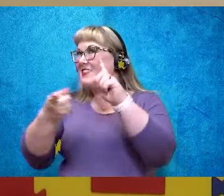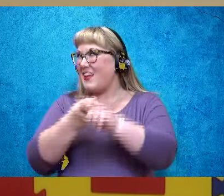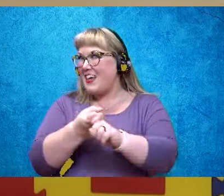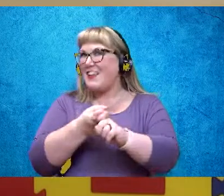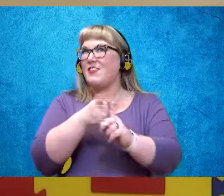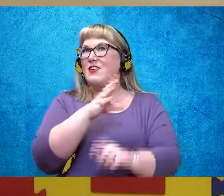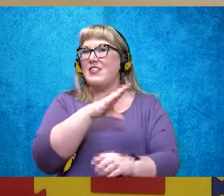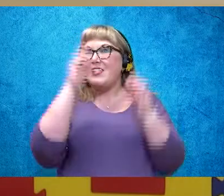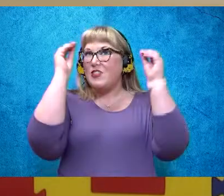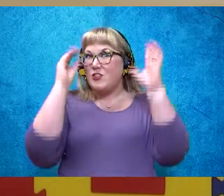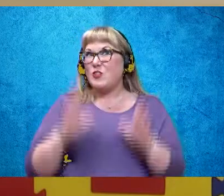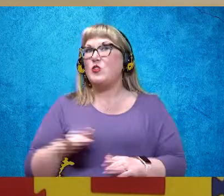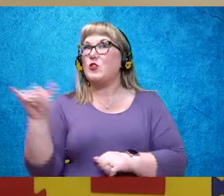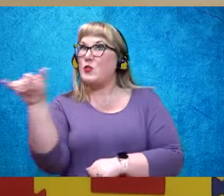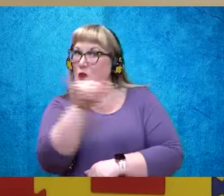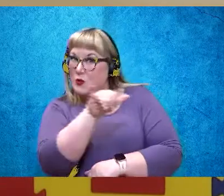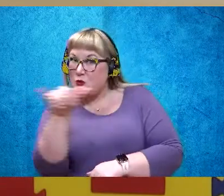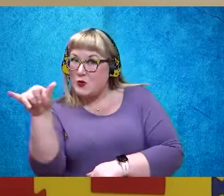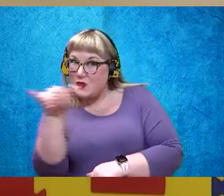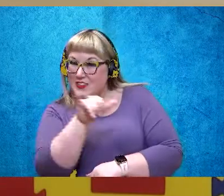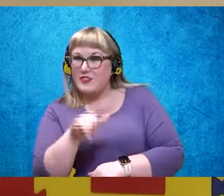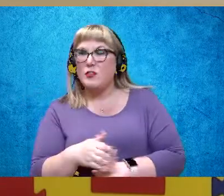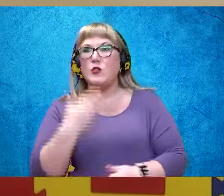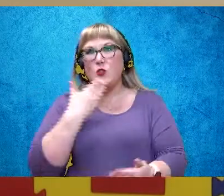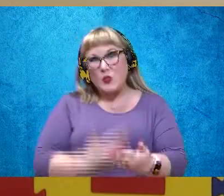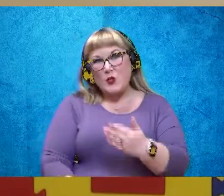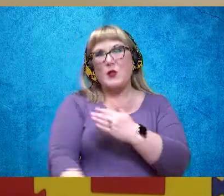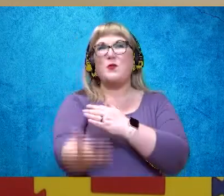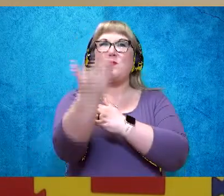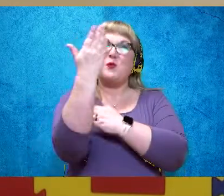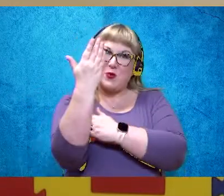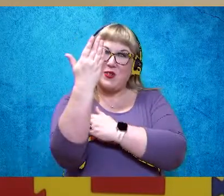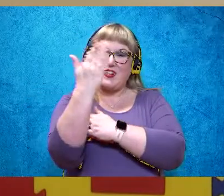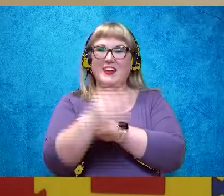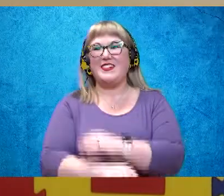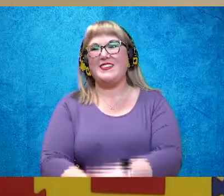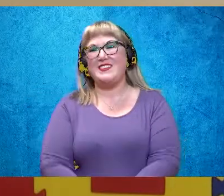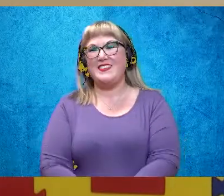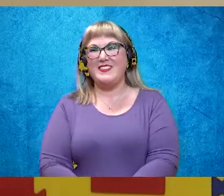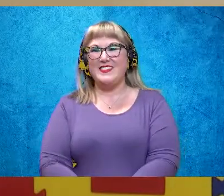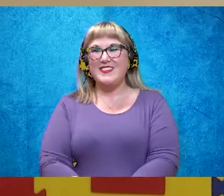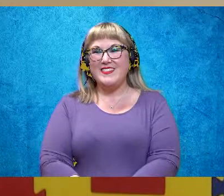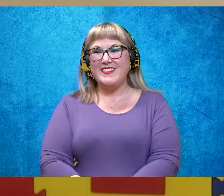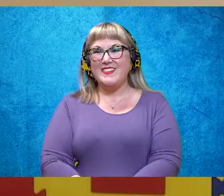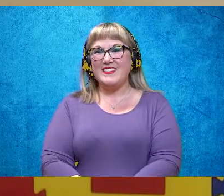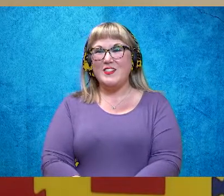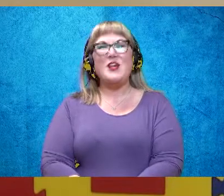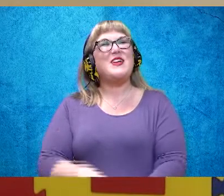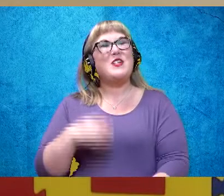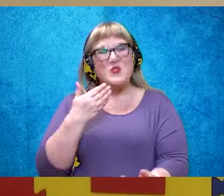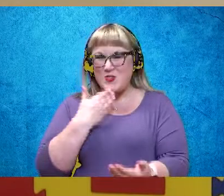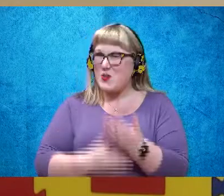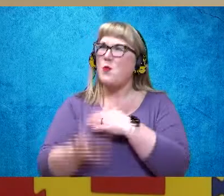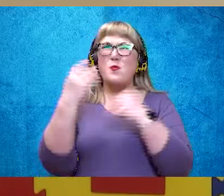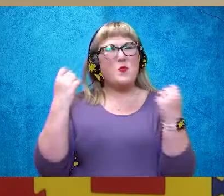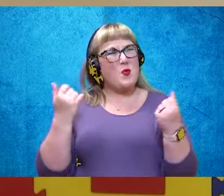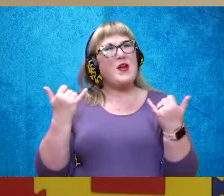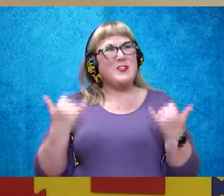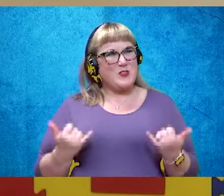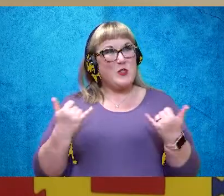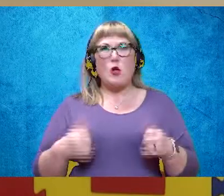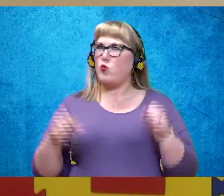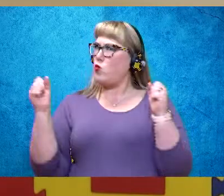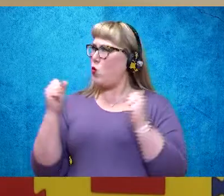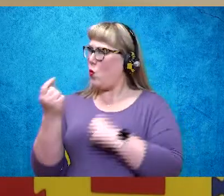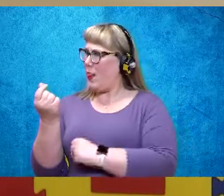friends and teacher too. Good morning. It is a good morning. It's a little chilly outside, but it